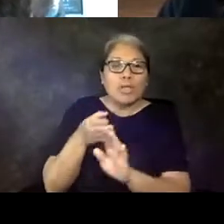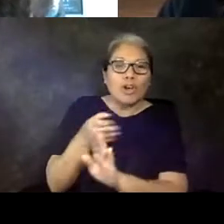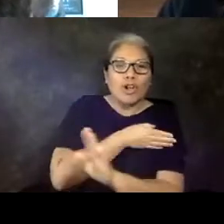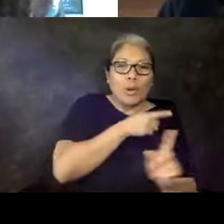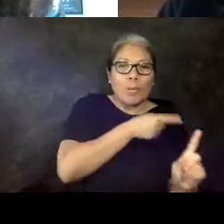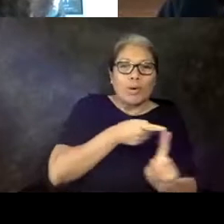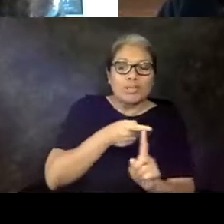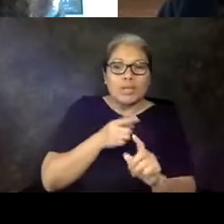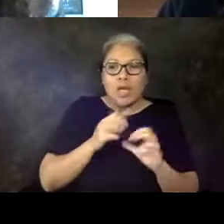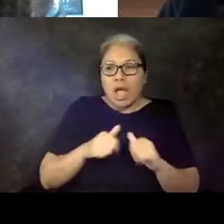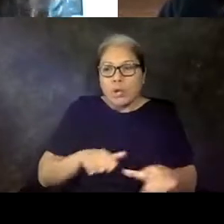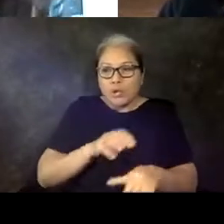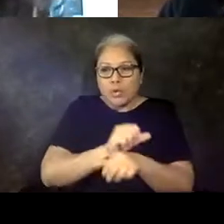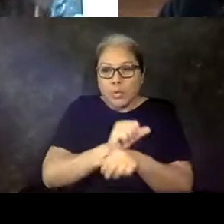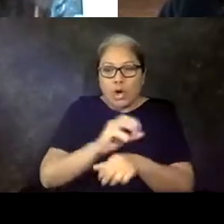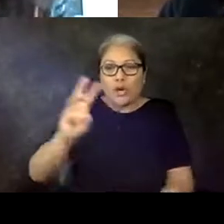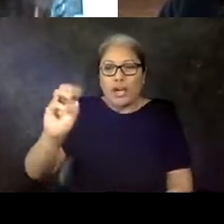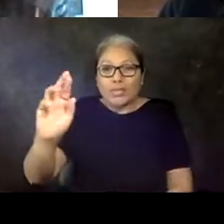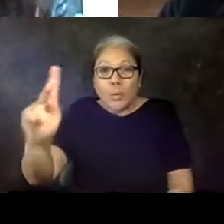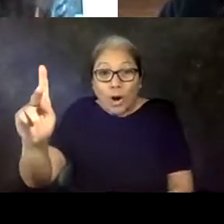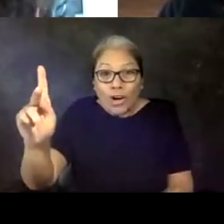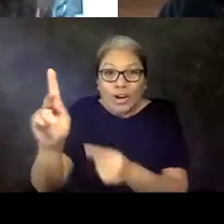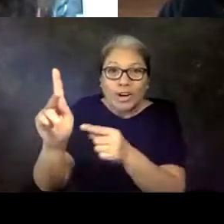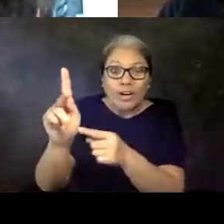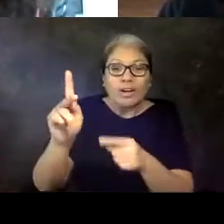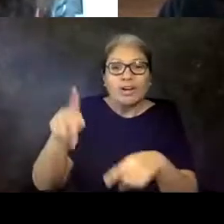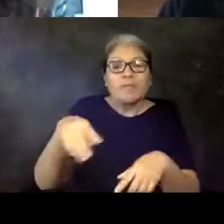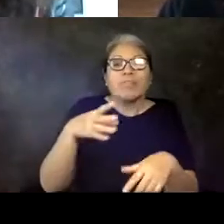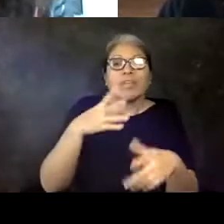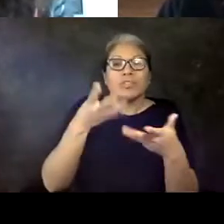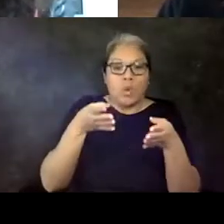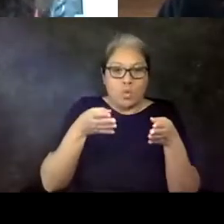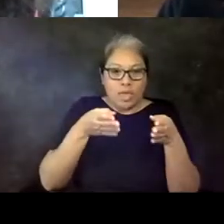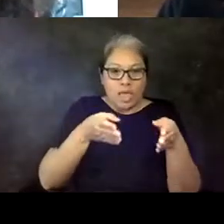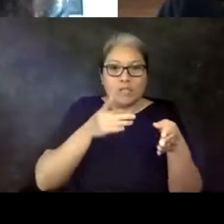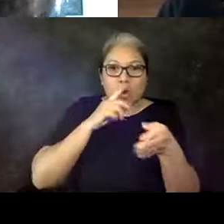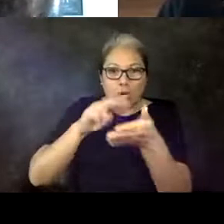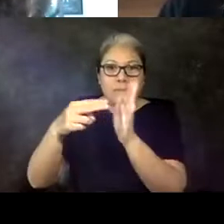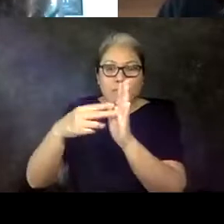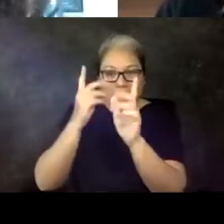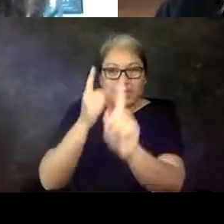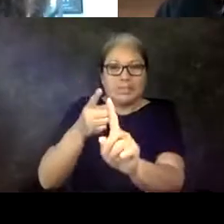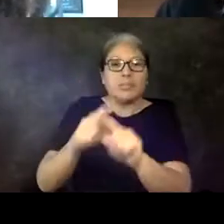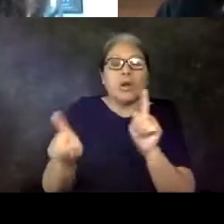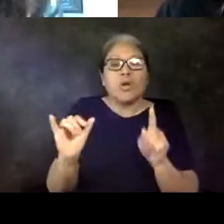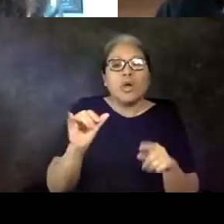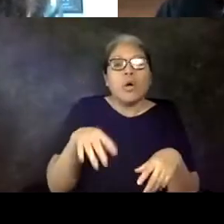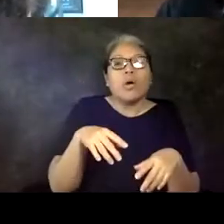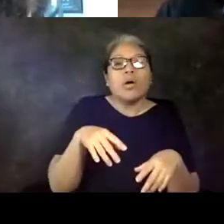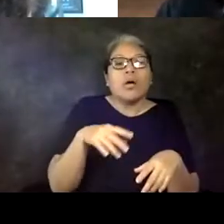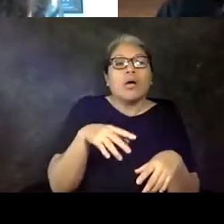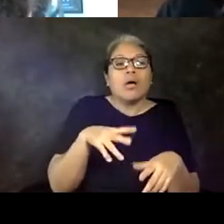way we do the work is the work, or the ends are the means. And then there's the institutional level, which